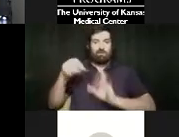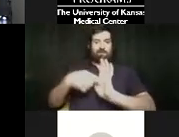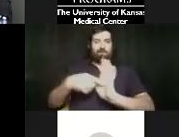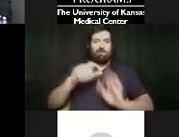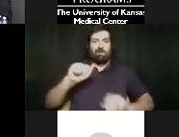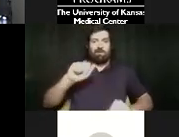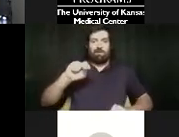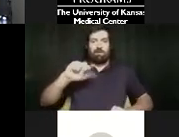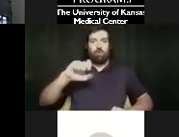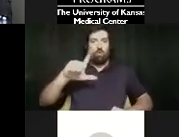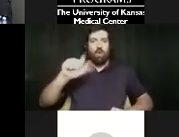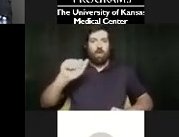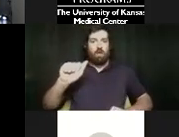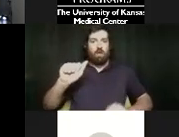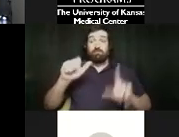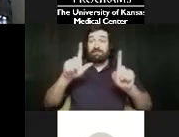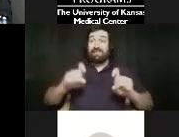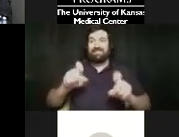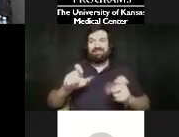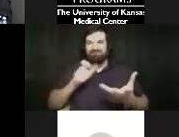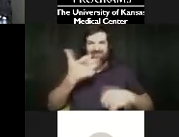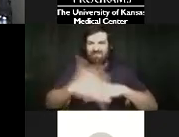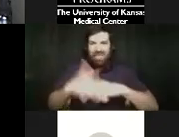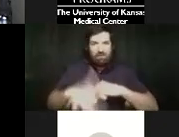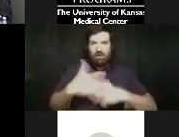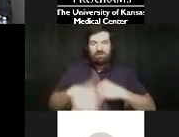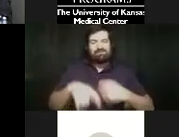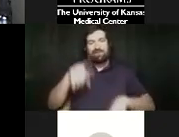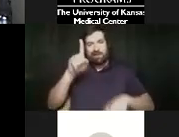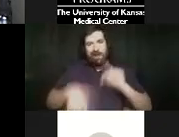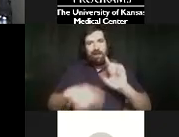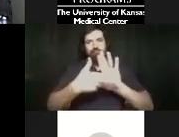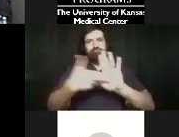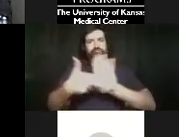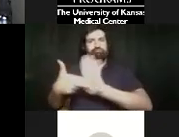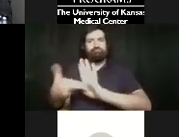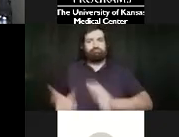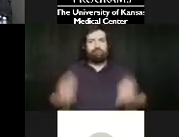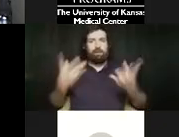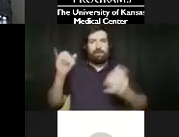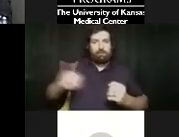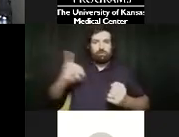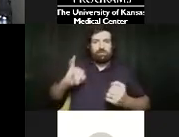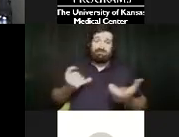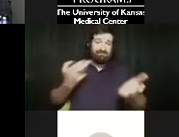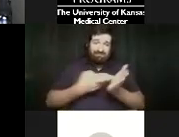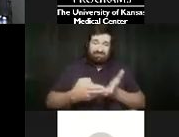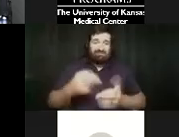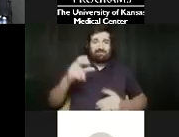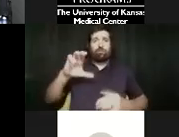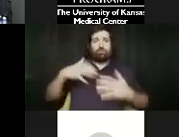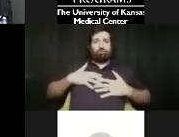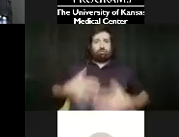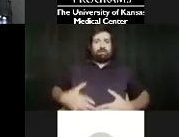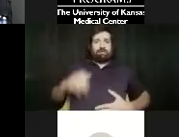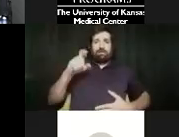simply do not have any testing available in order to make such diagnoses. In fact, we hardly have a chest X-ray, let alone anything